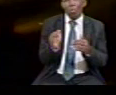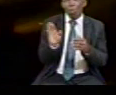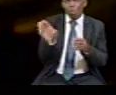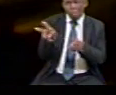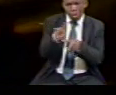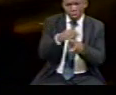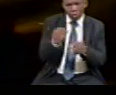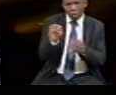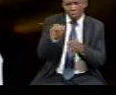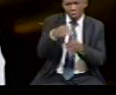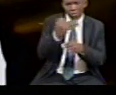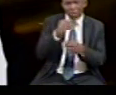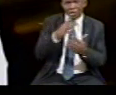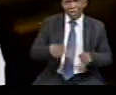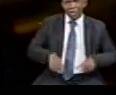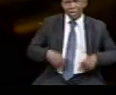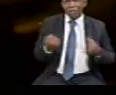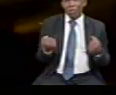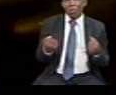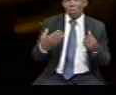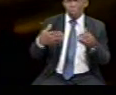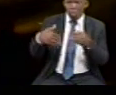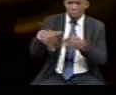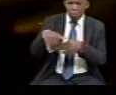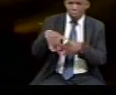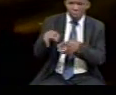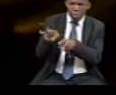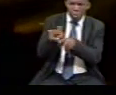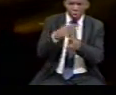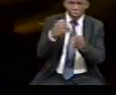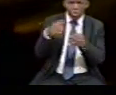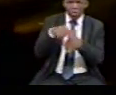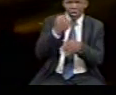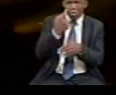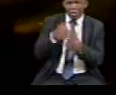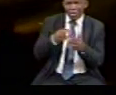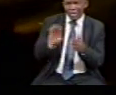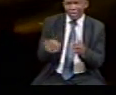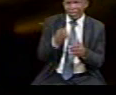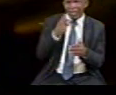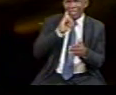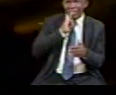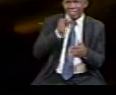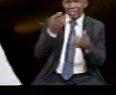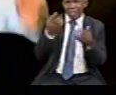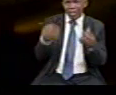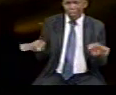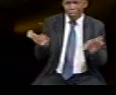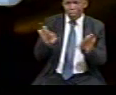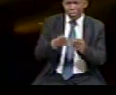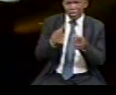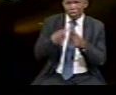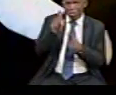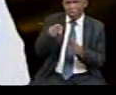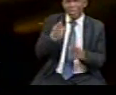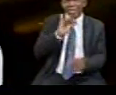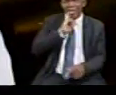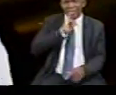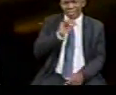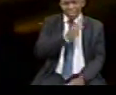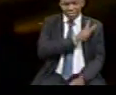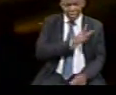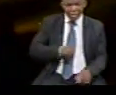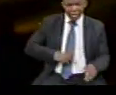Watch over the things that have become important to you now. Is the kingdom of heaven still important to you as it was at the beginning when you